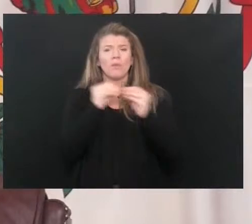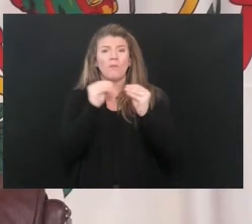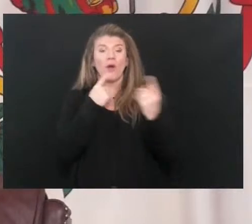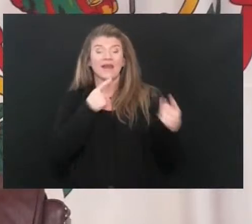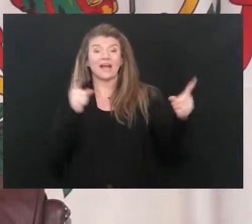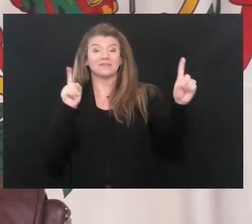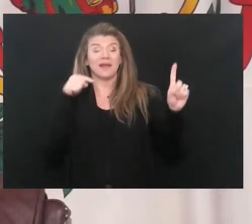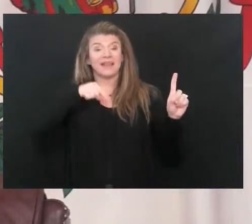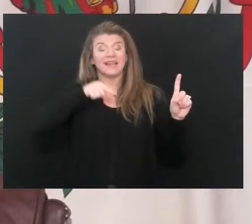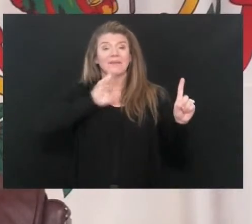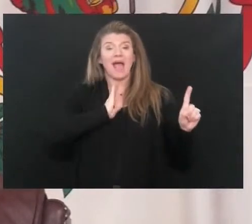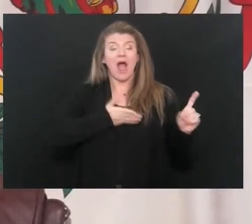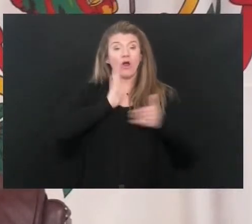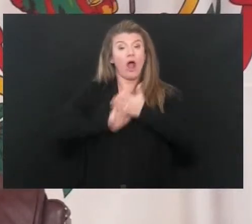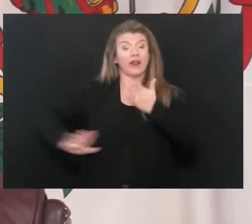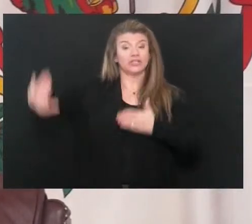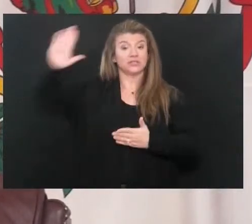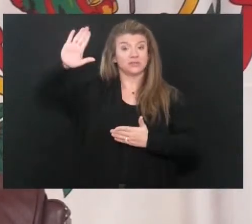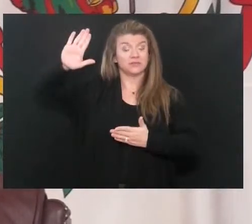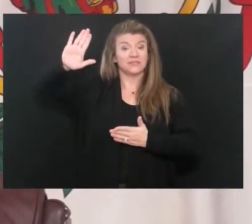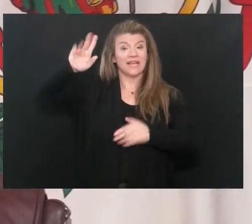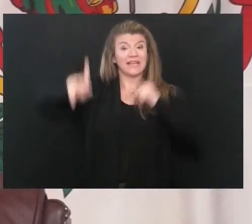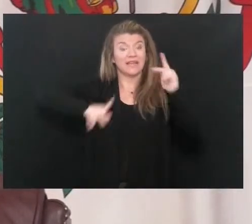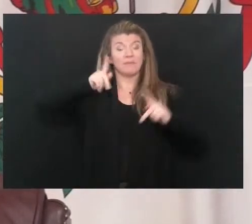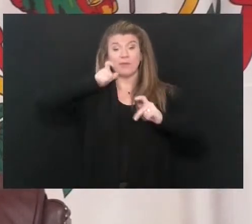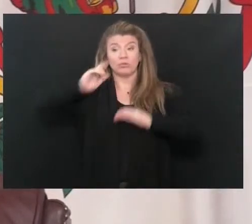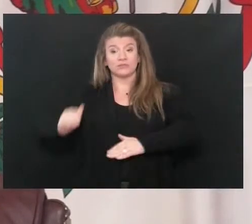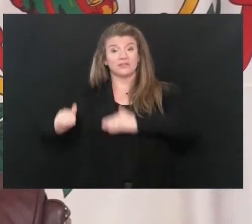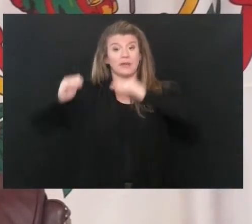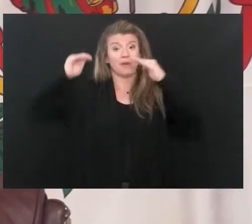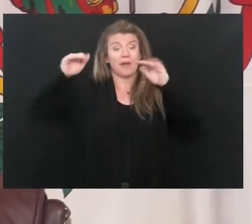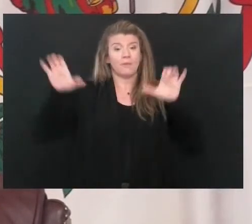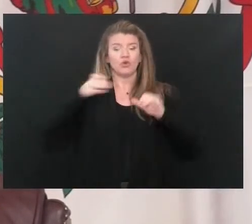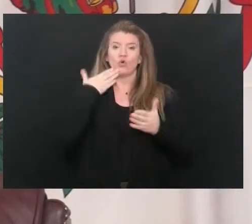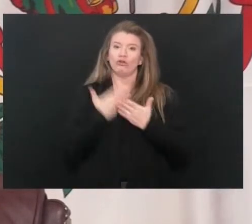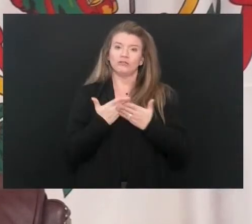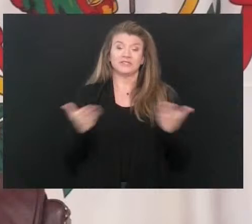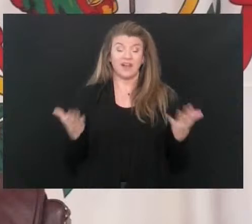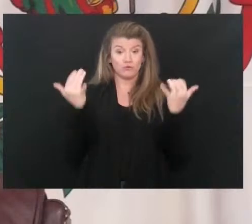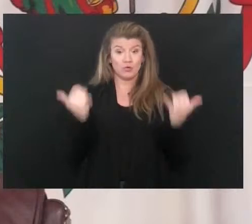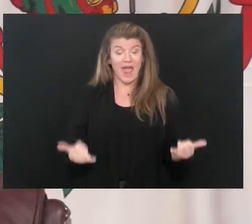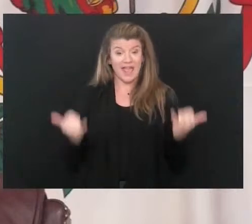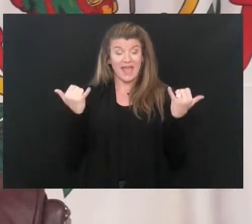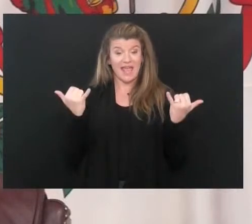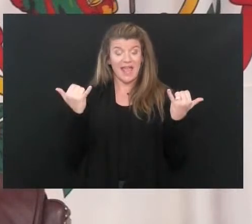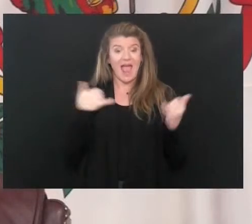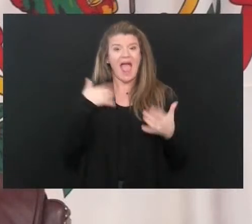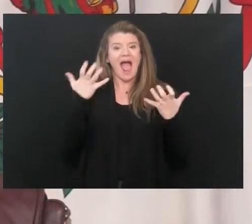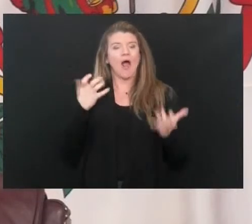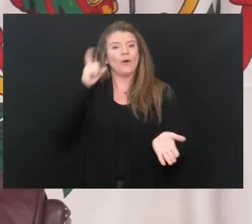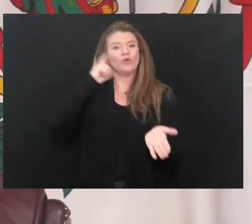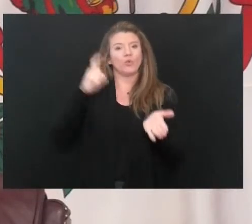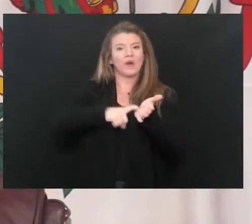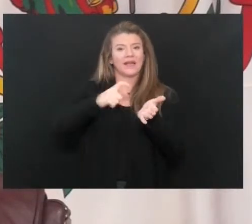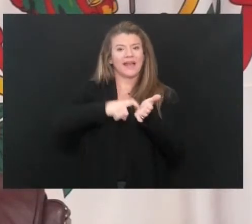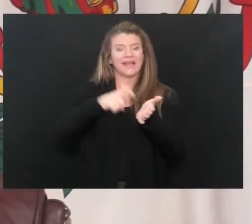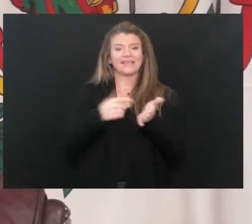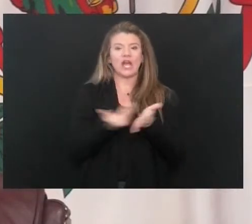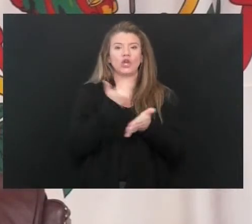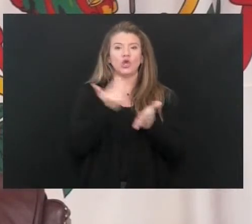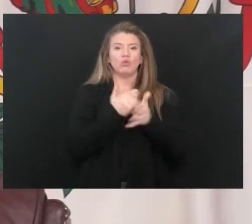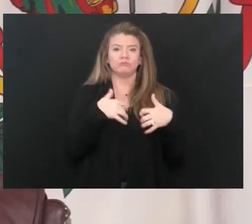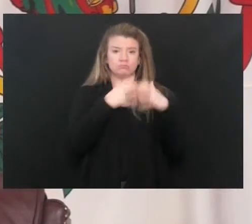This is about our higher ed and the people stepping up and doing really neat stuff. Today, I'd like to recognize a new